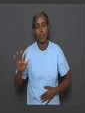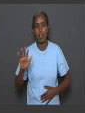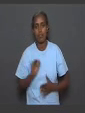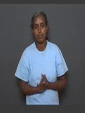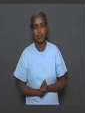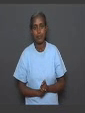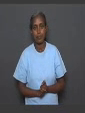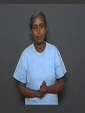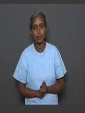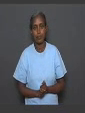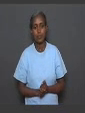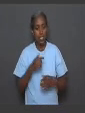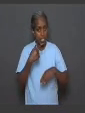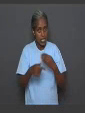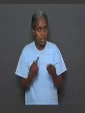is 5.